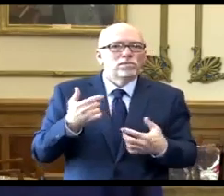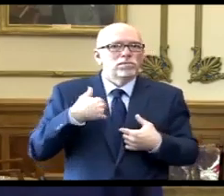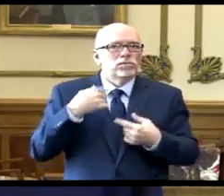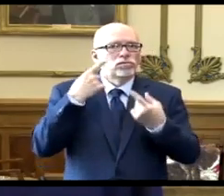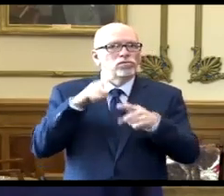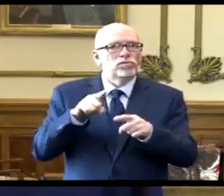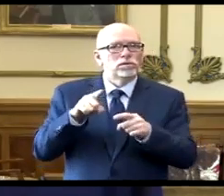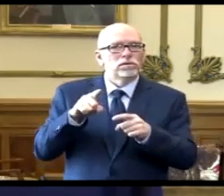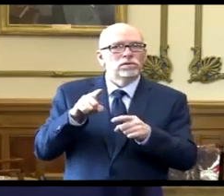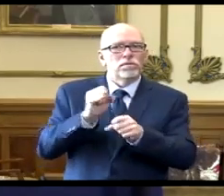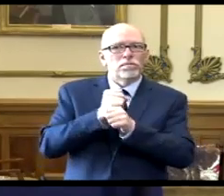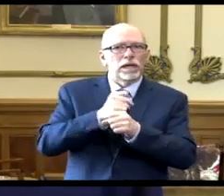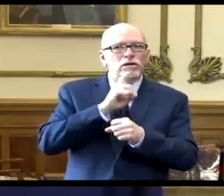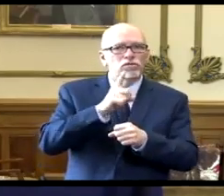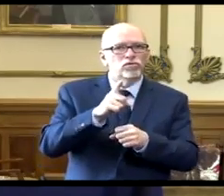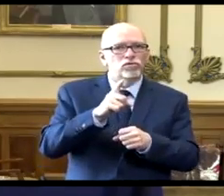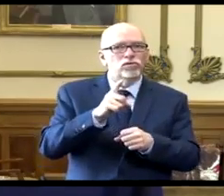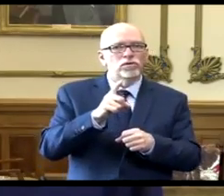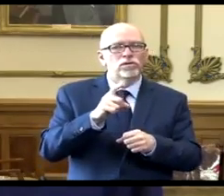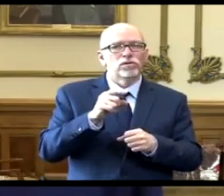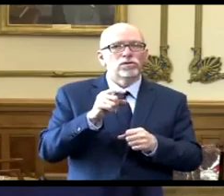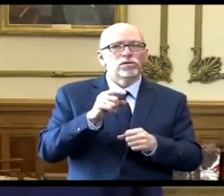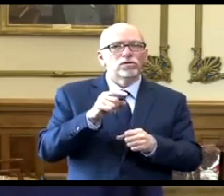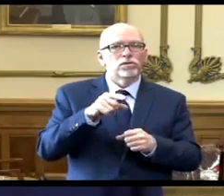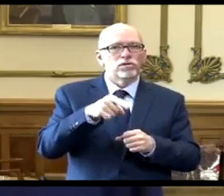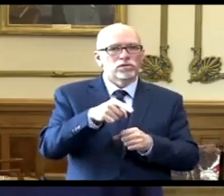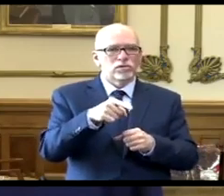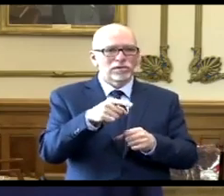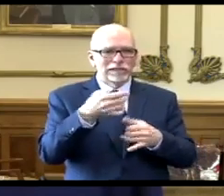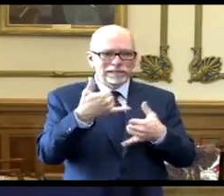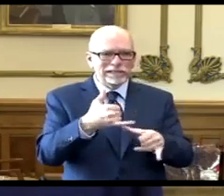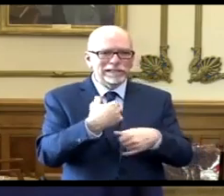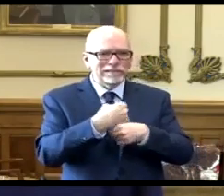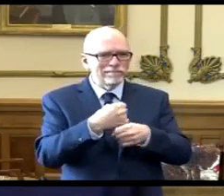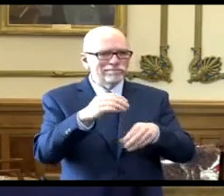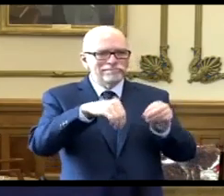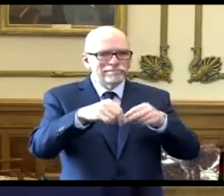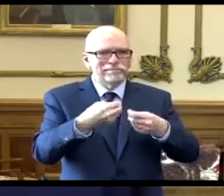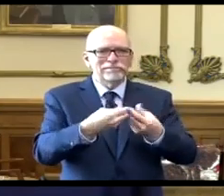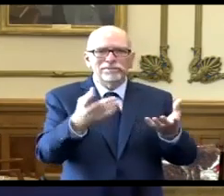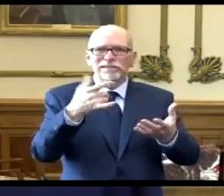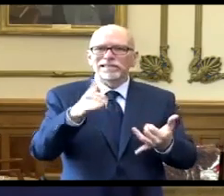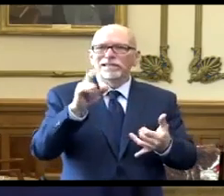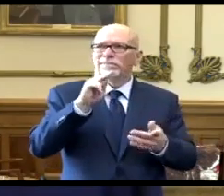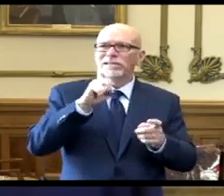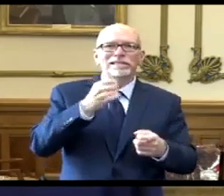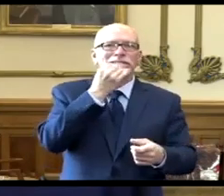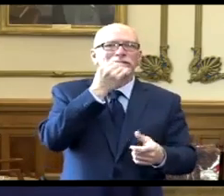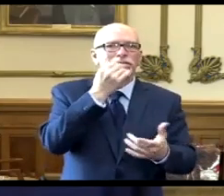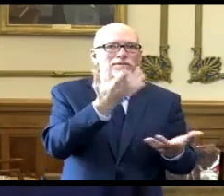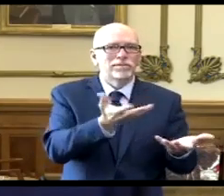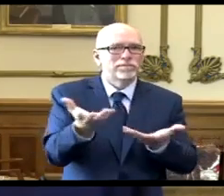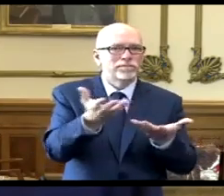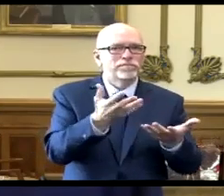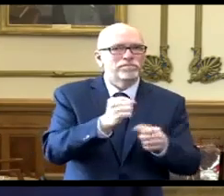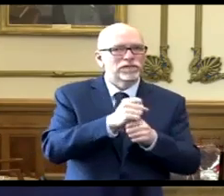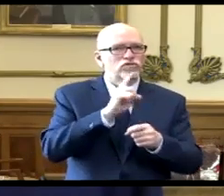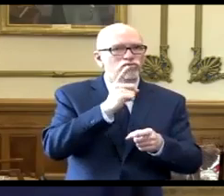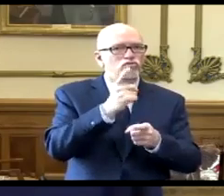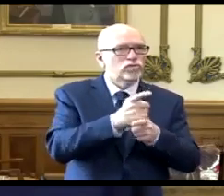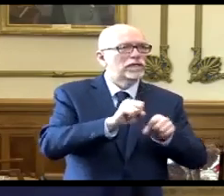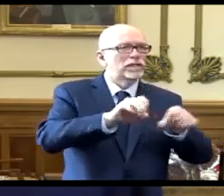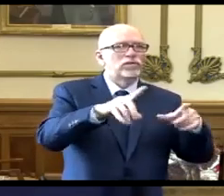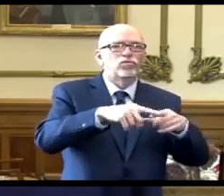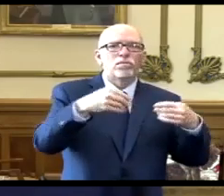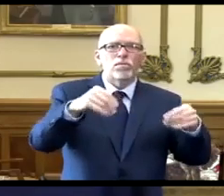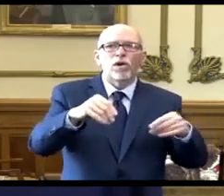agree with making sure that our that supply chain, that the meatpacking supply chain, and is getting to market. We want to